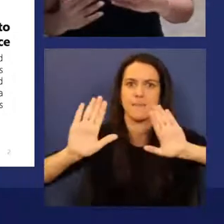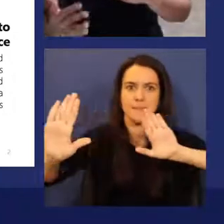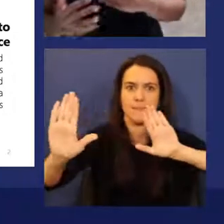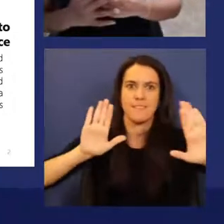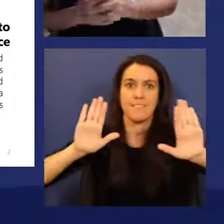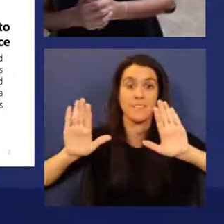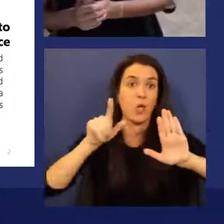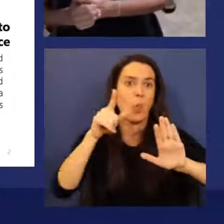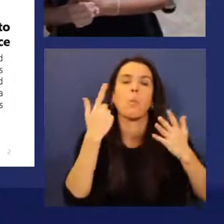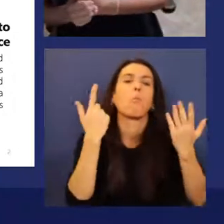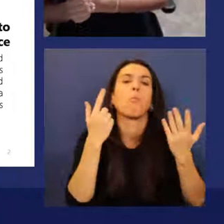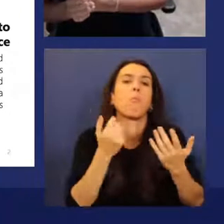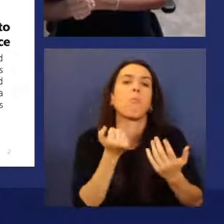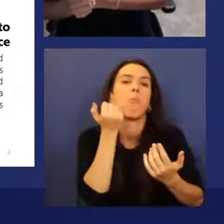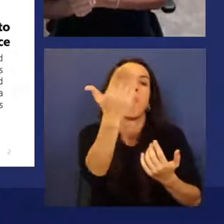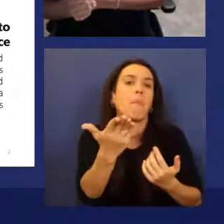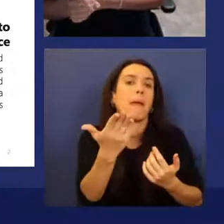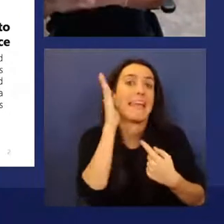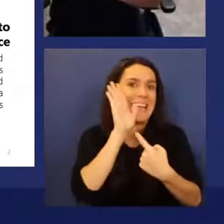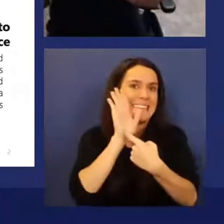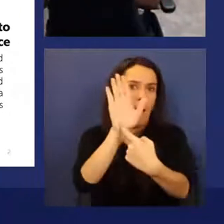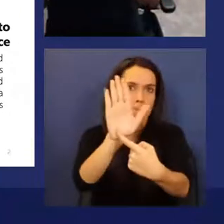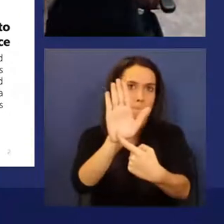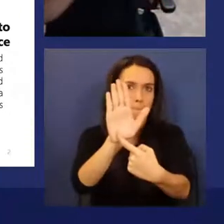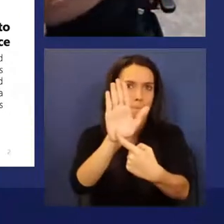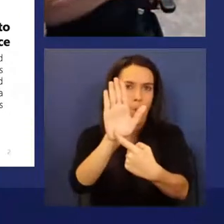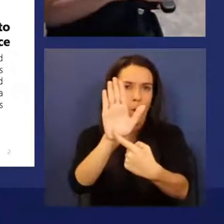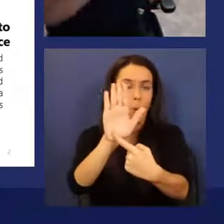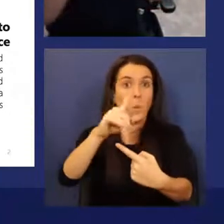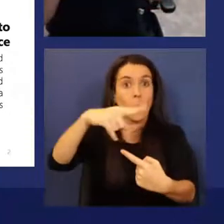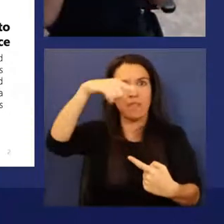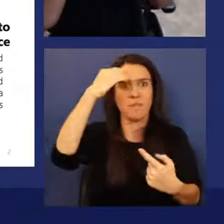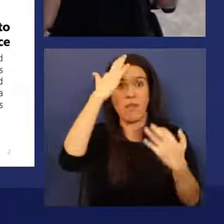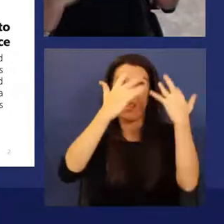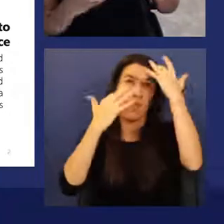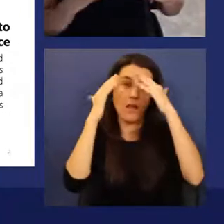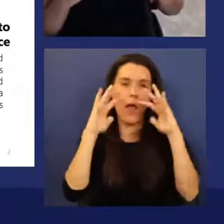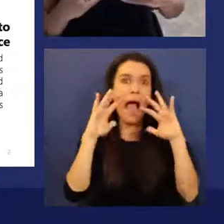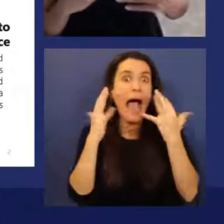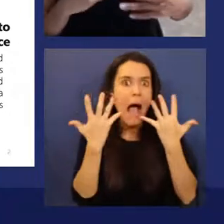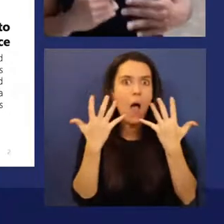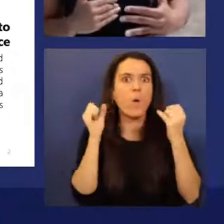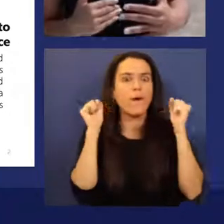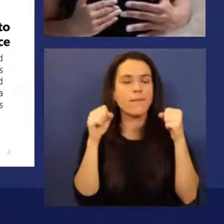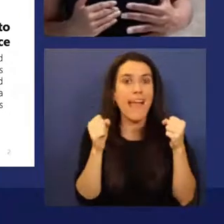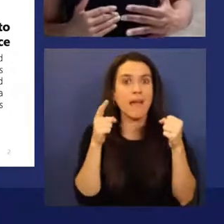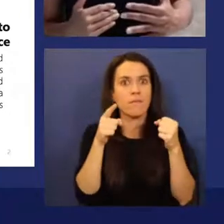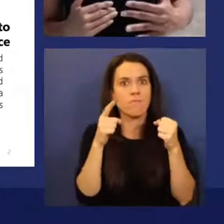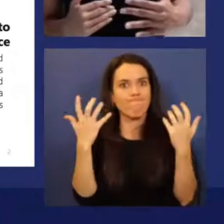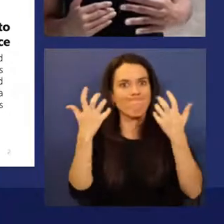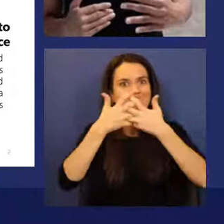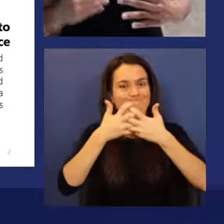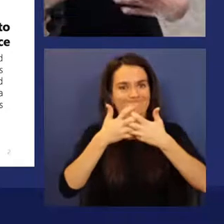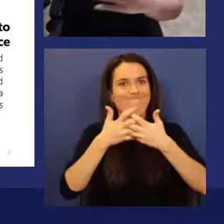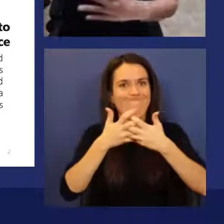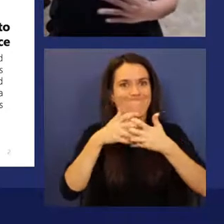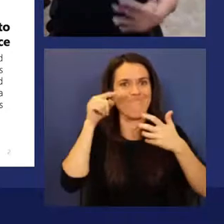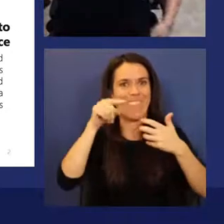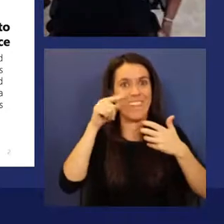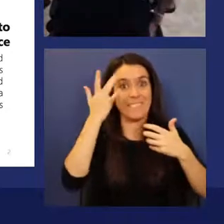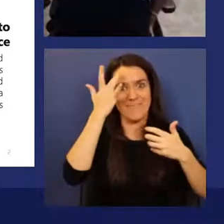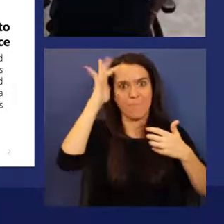simple use case that I'm talking about. How can we actually make, or how can we leverage the smart